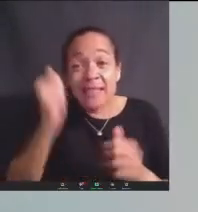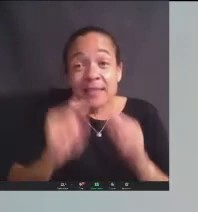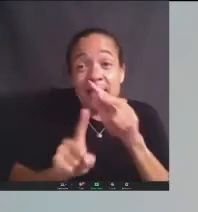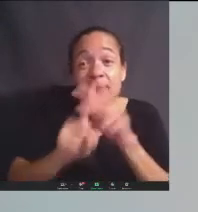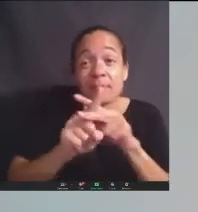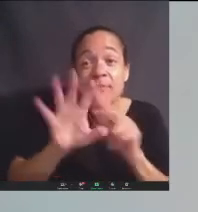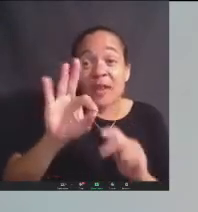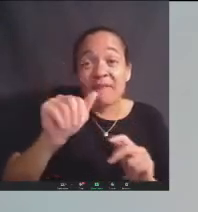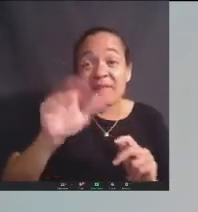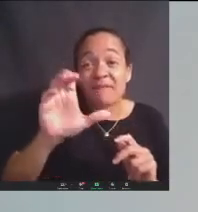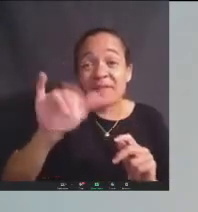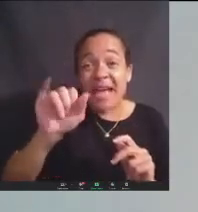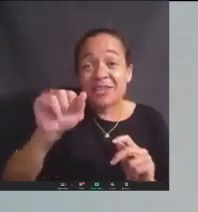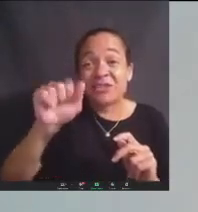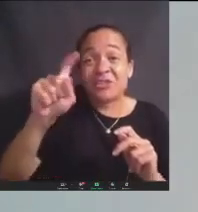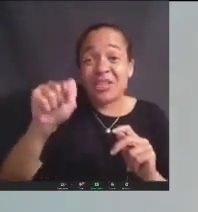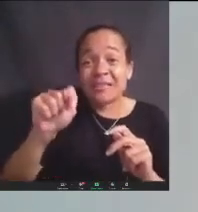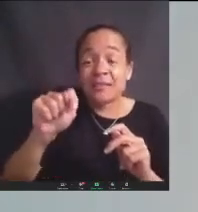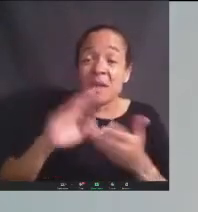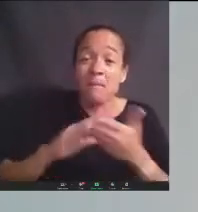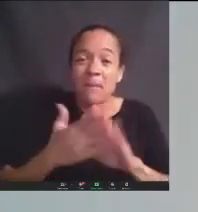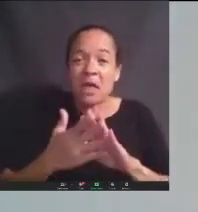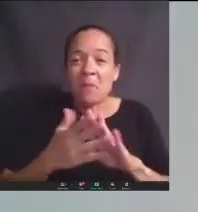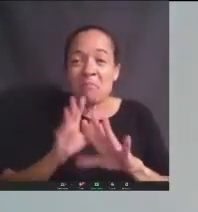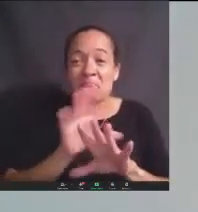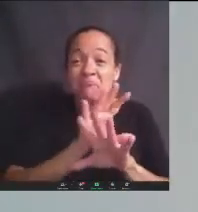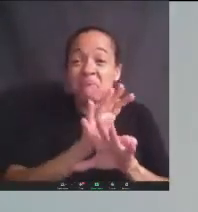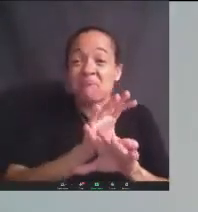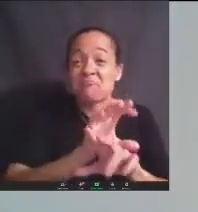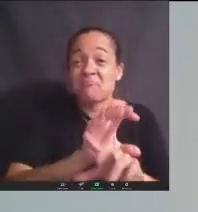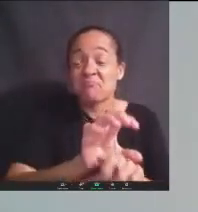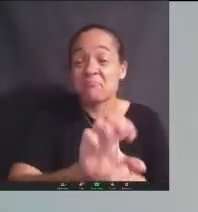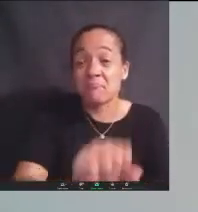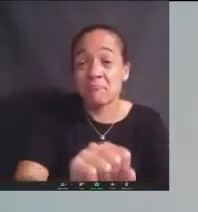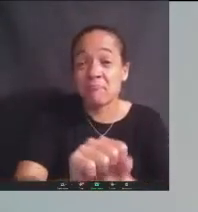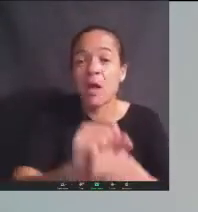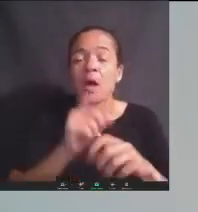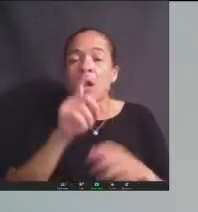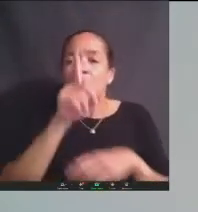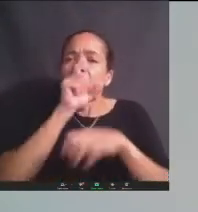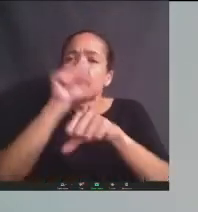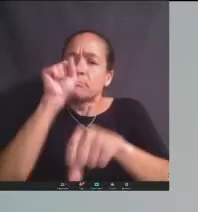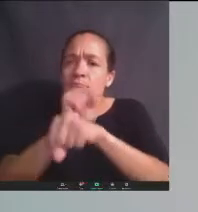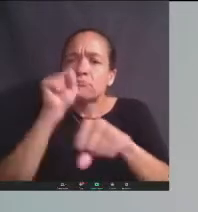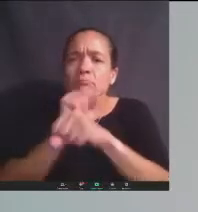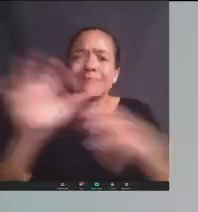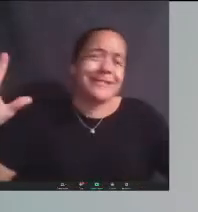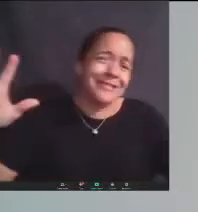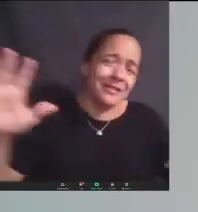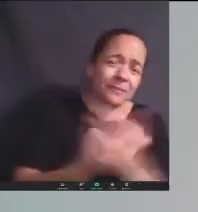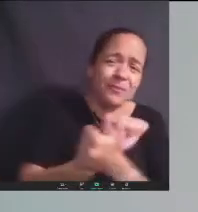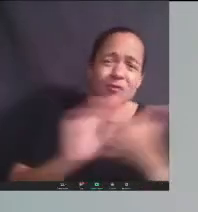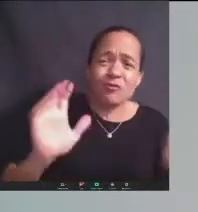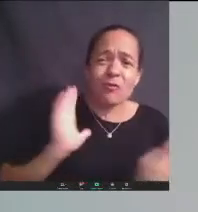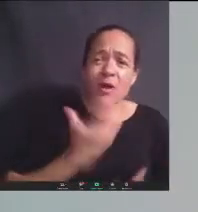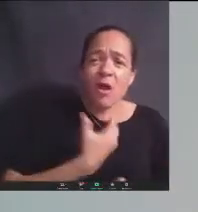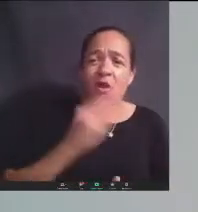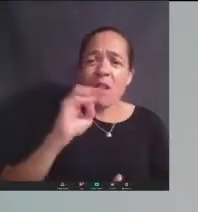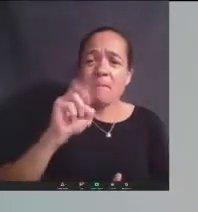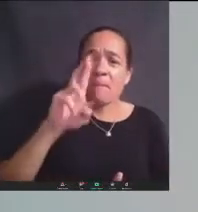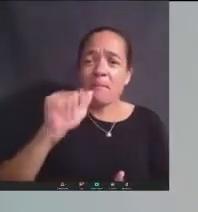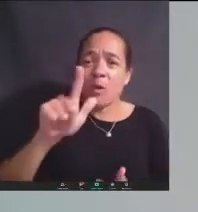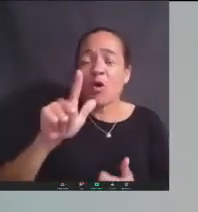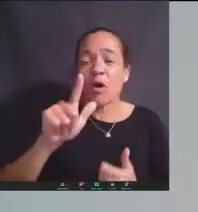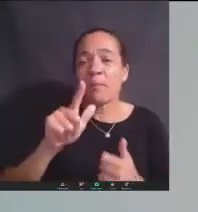right? Ideas that are truly, genuinely destructive to our moral fiber as a nation can just seem forgivable,